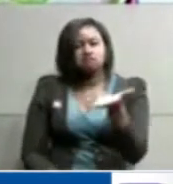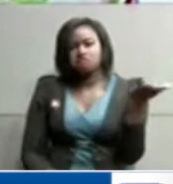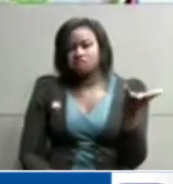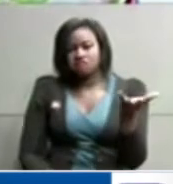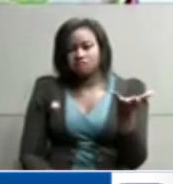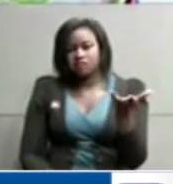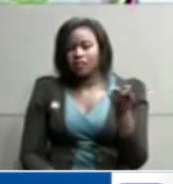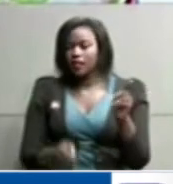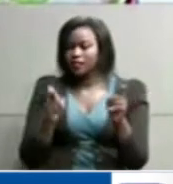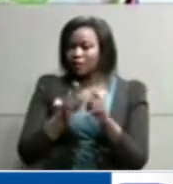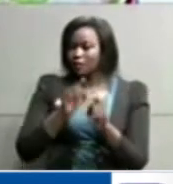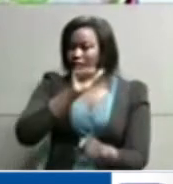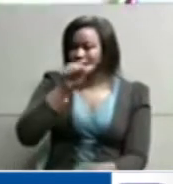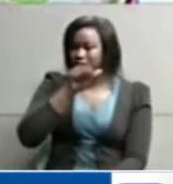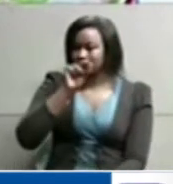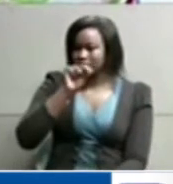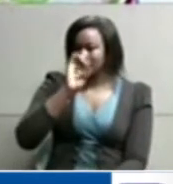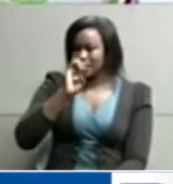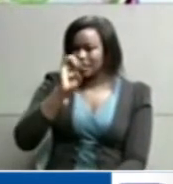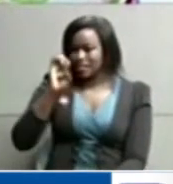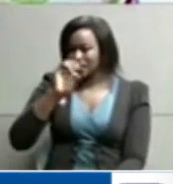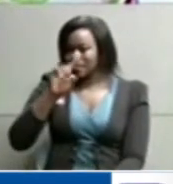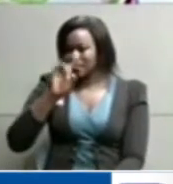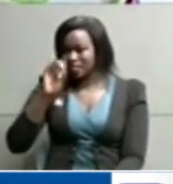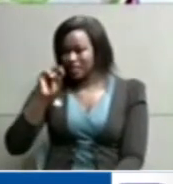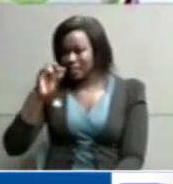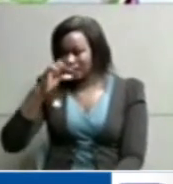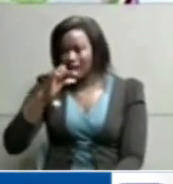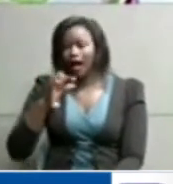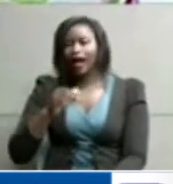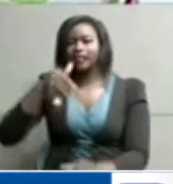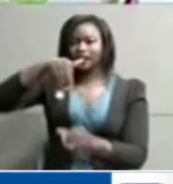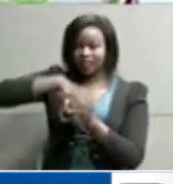and sneezing in, meaning your kshoreza,